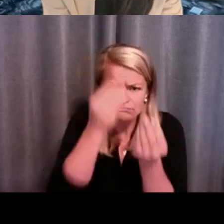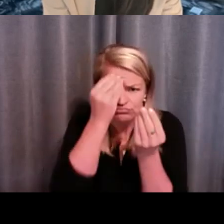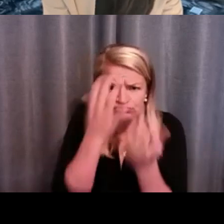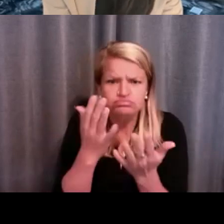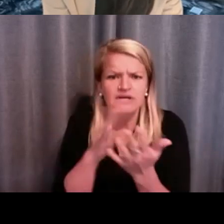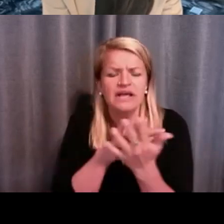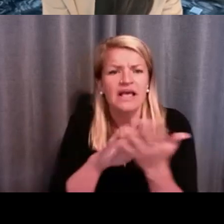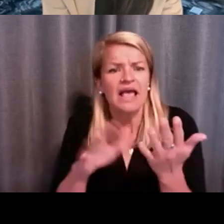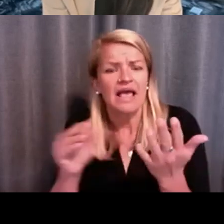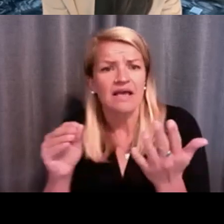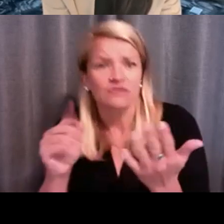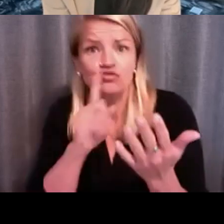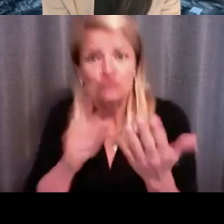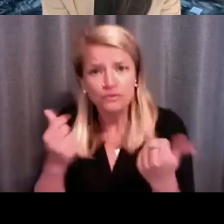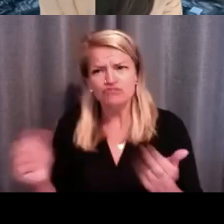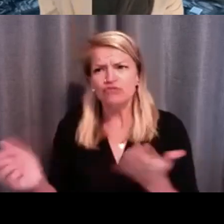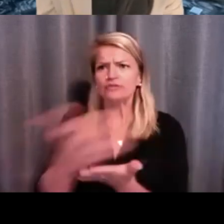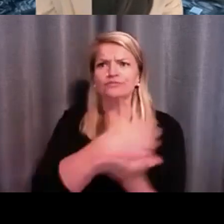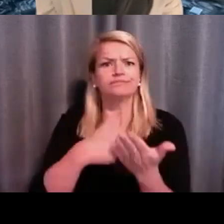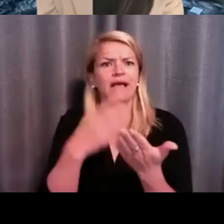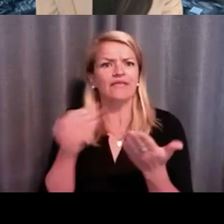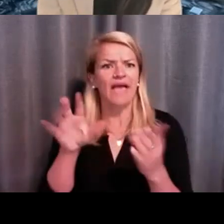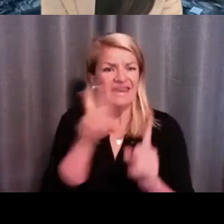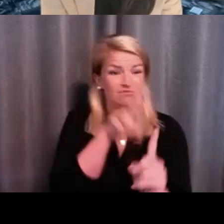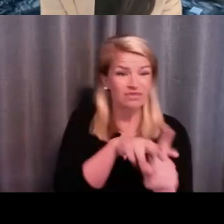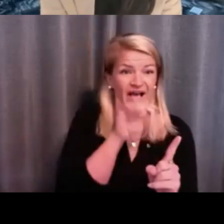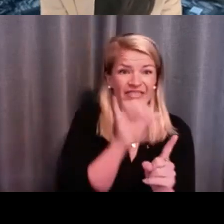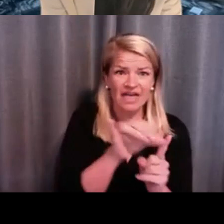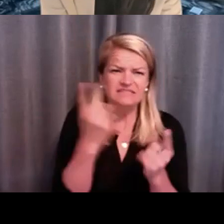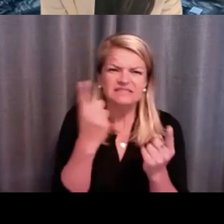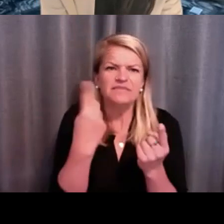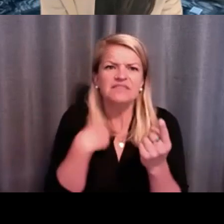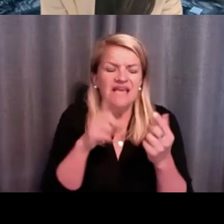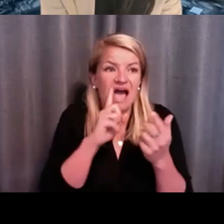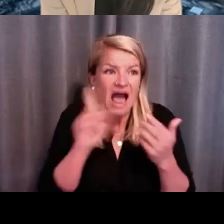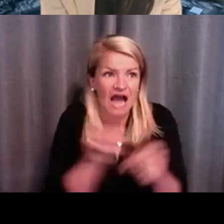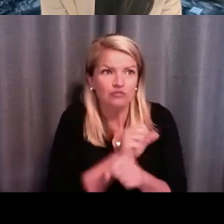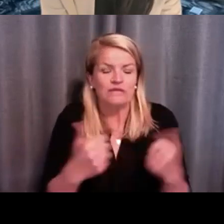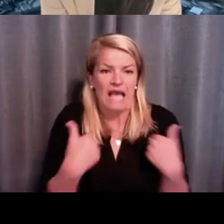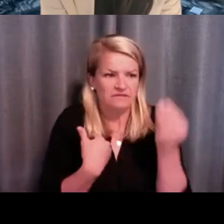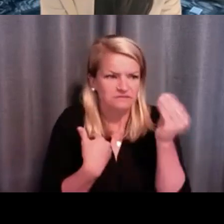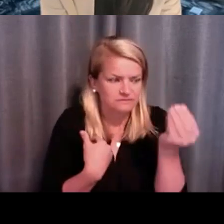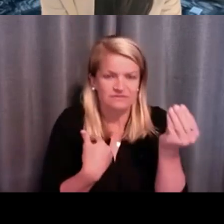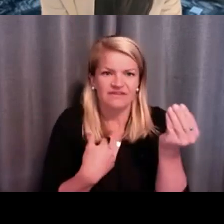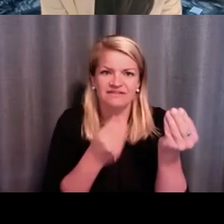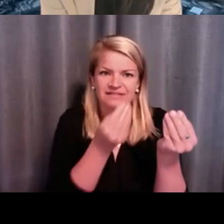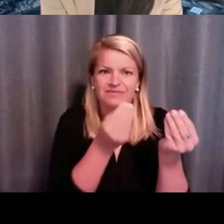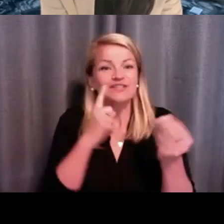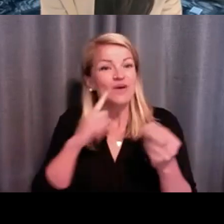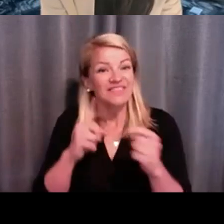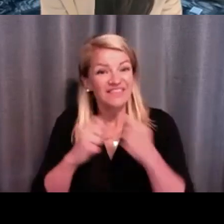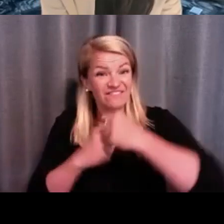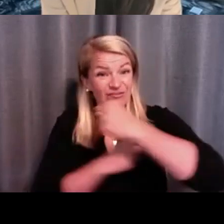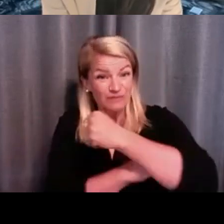through with the commitment to implement something that is tangible and of substance. I think the foundational domain